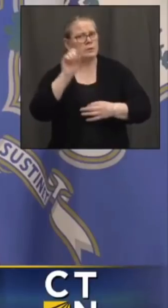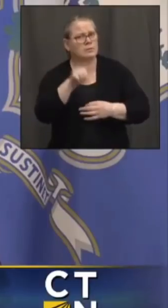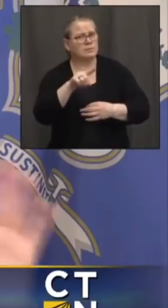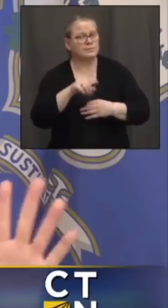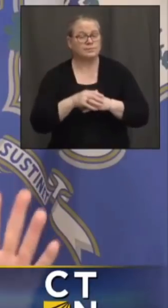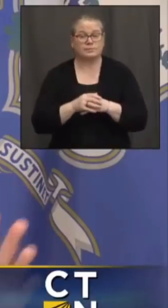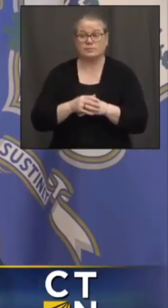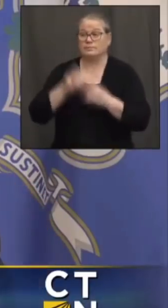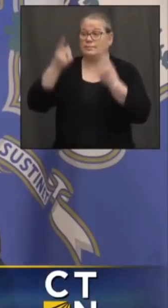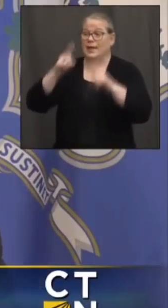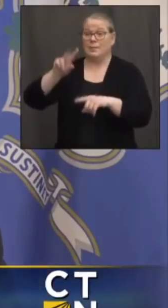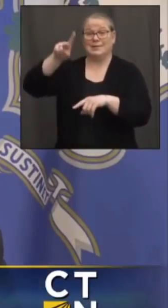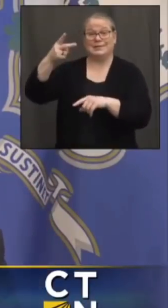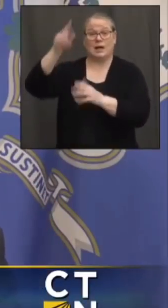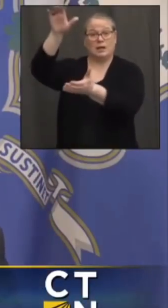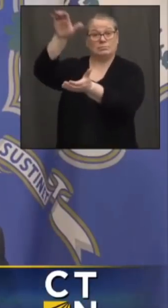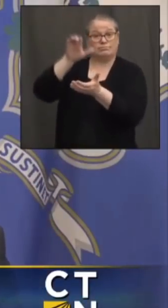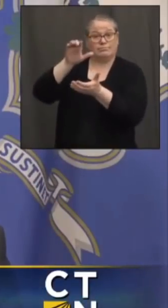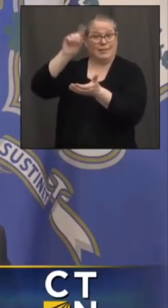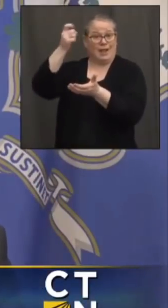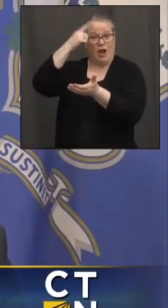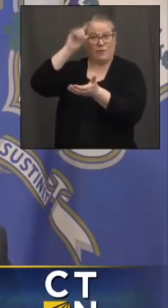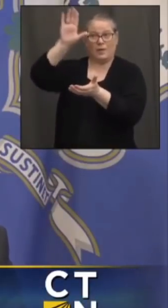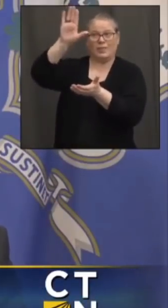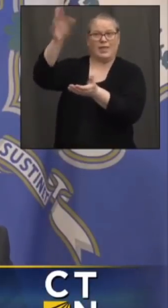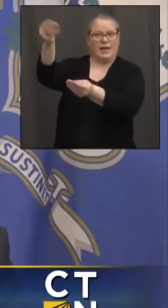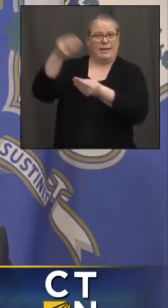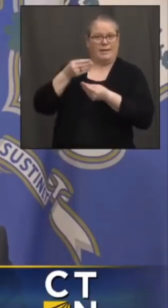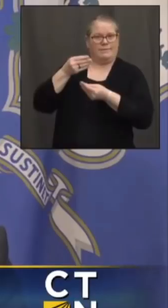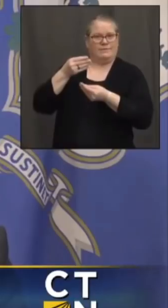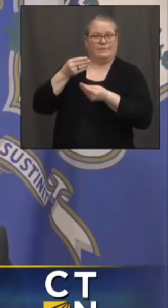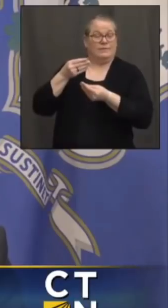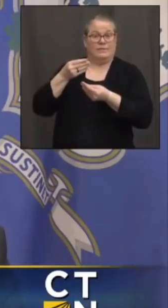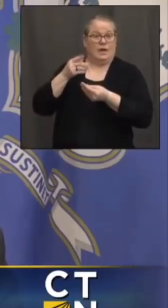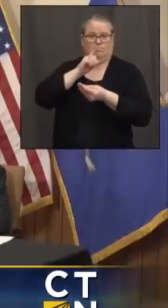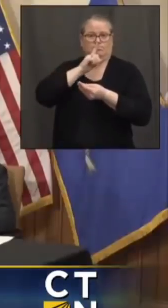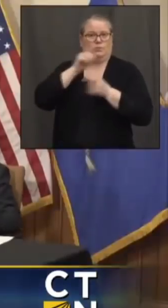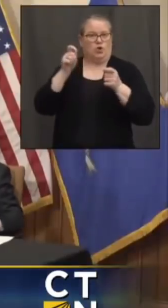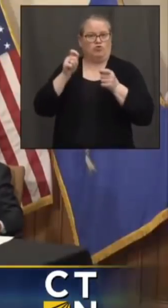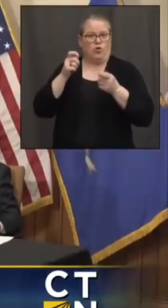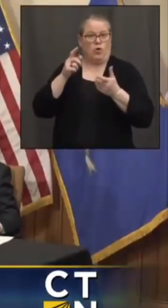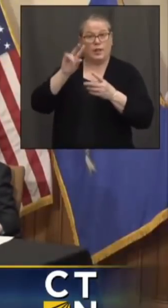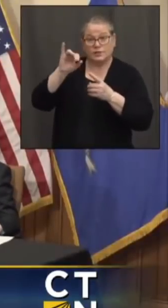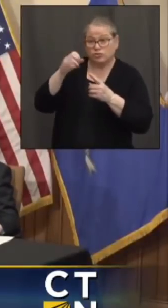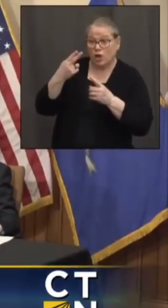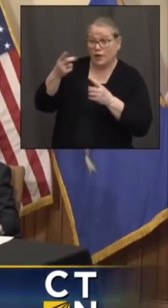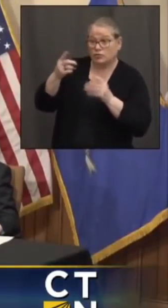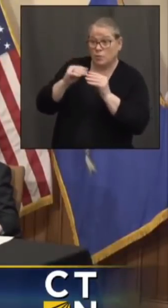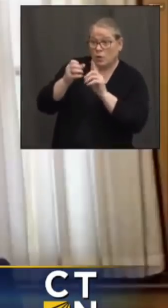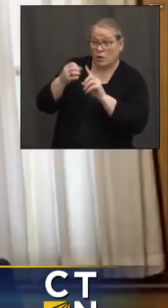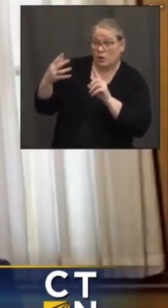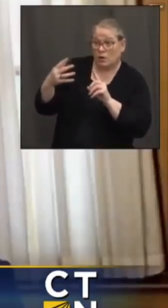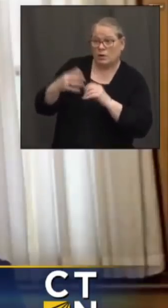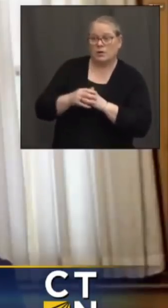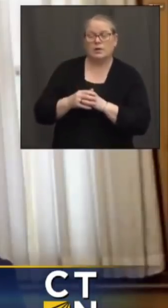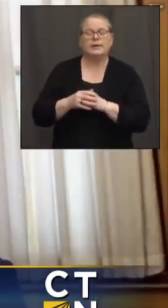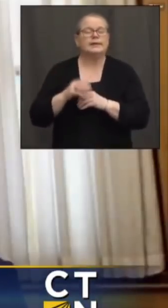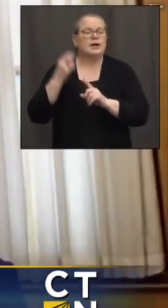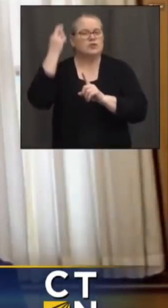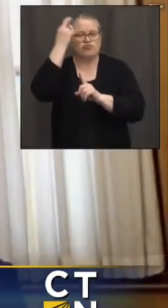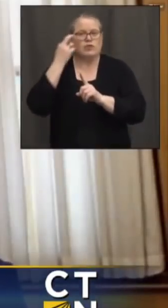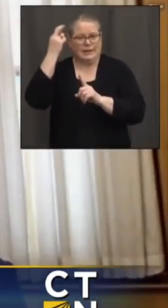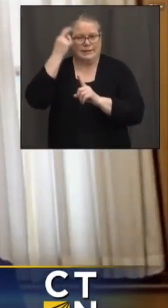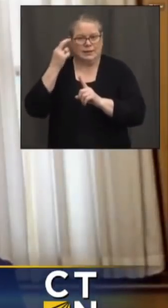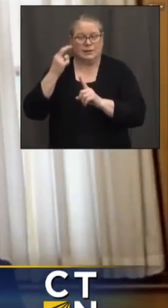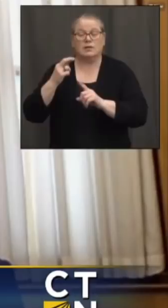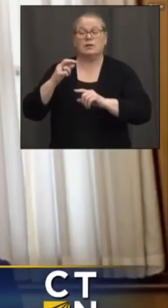us by the federal government. We don't control that. But Josh? Yeah, the key driver there is that because we prioritize